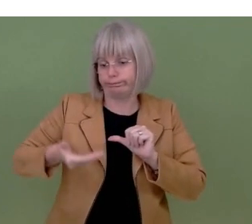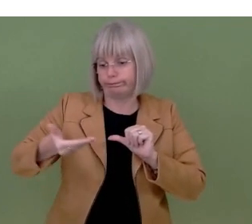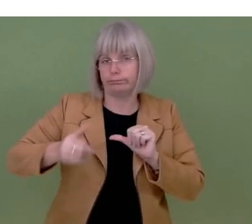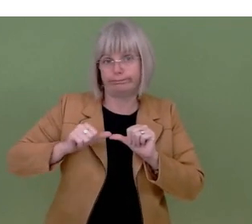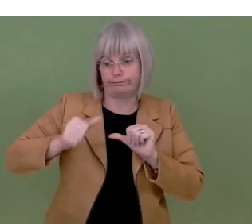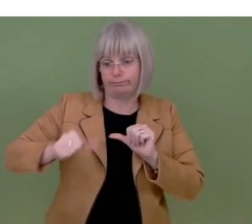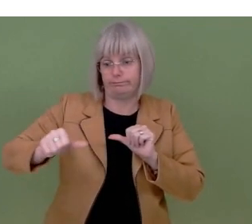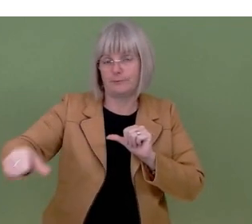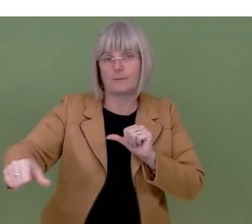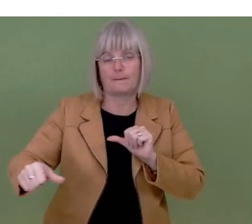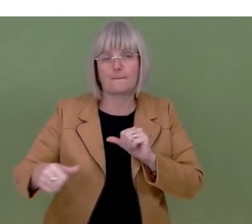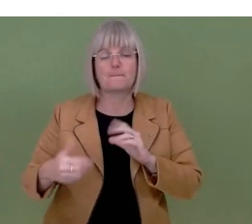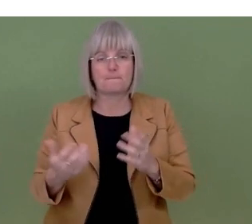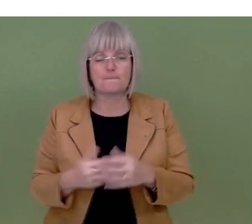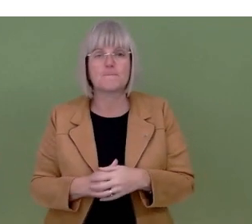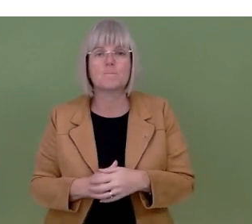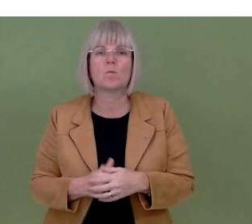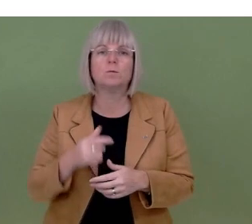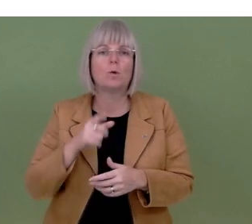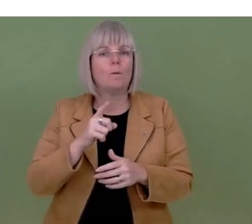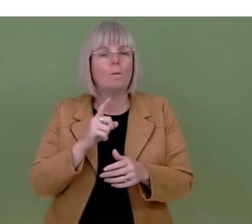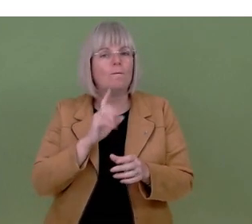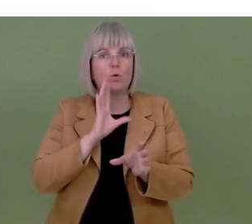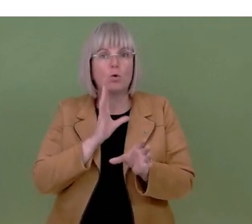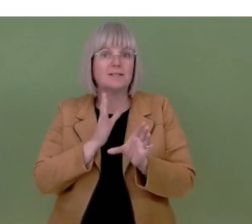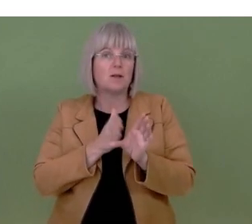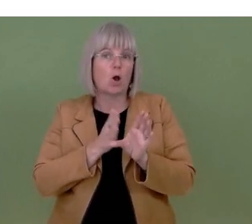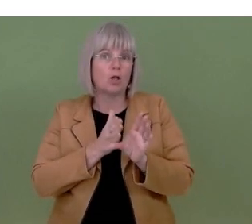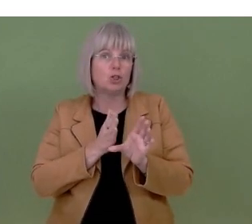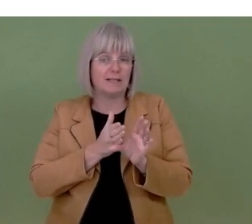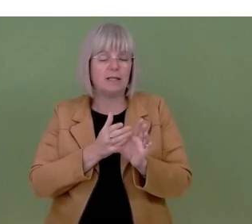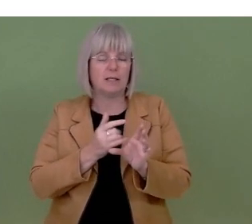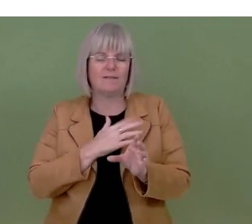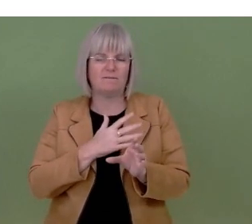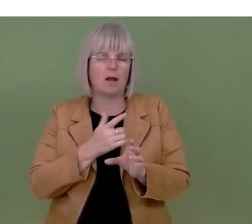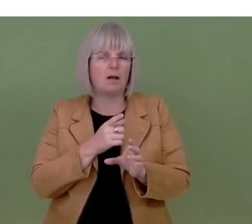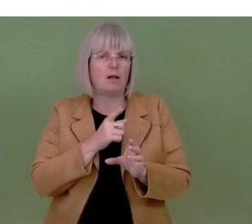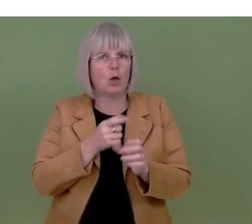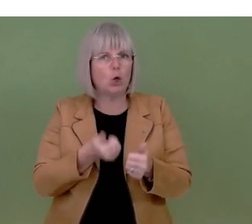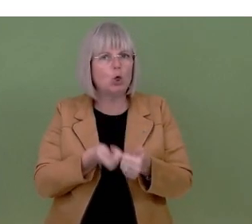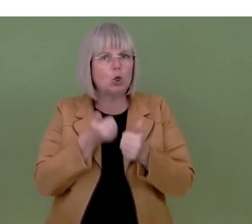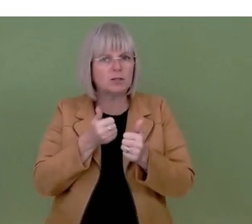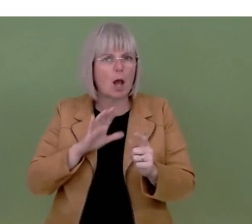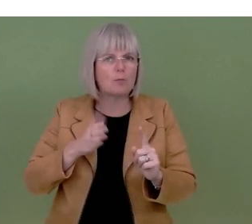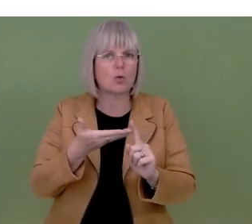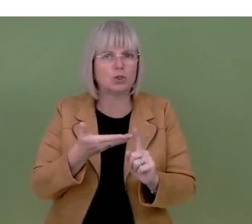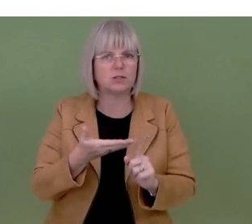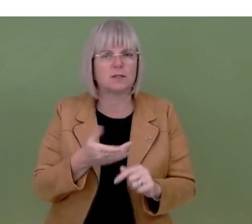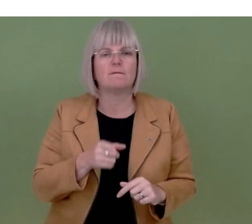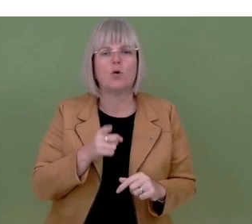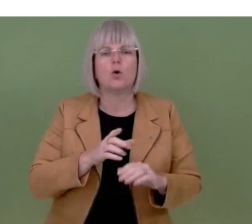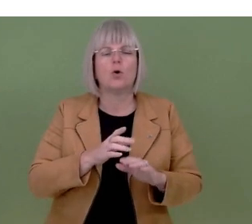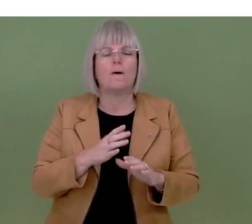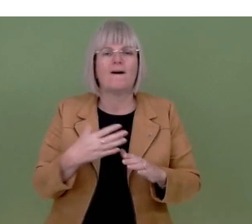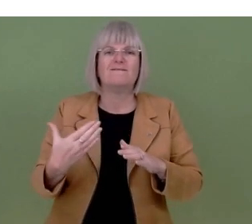psychology, we find that this is a really good frontline approach for people with functional symptoms or non-epileptic attack disorders, functional